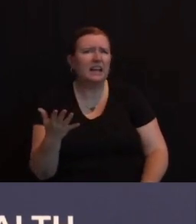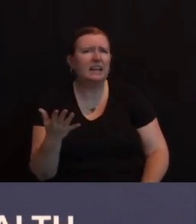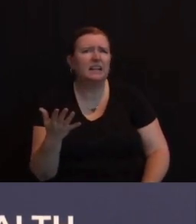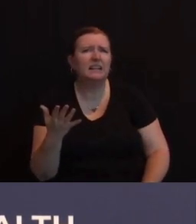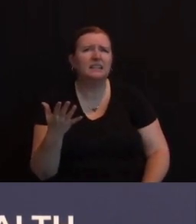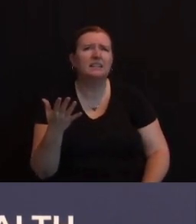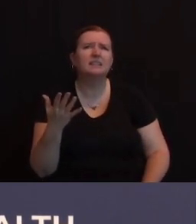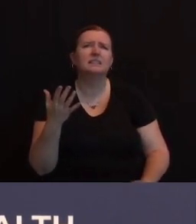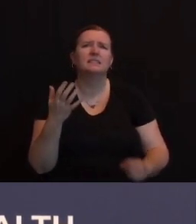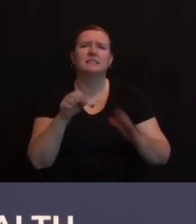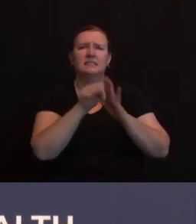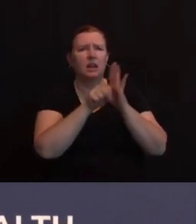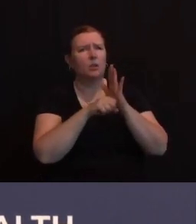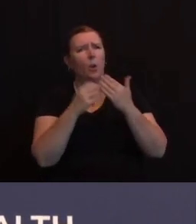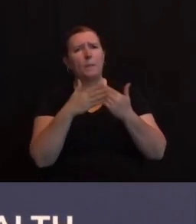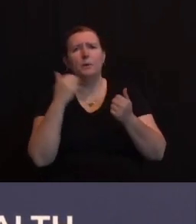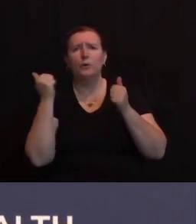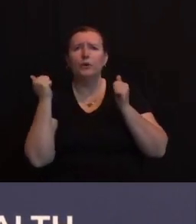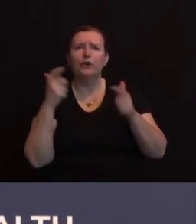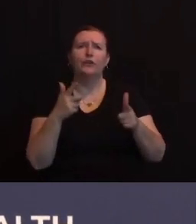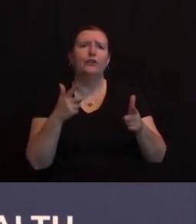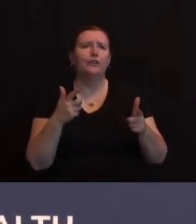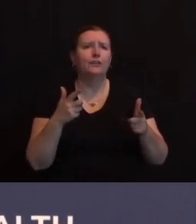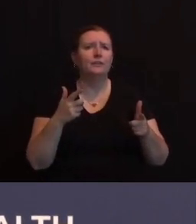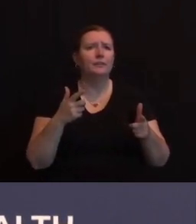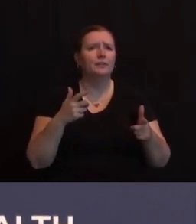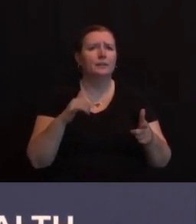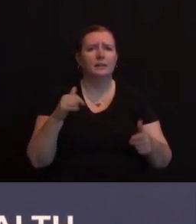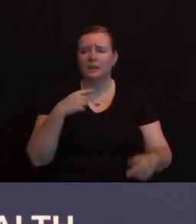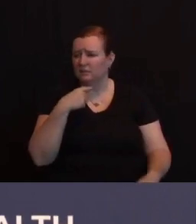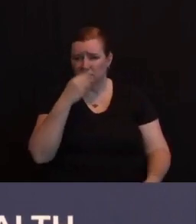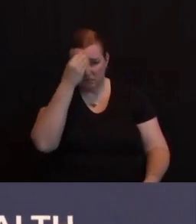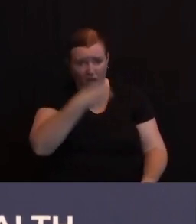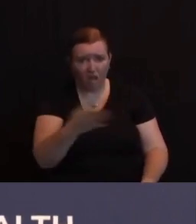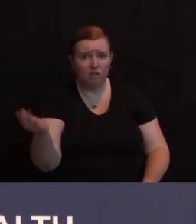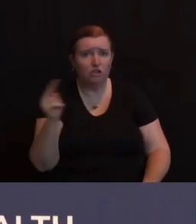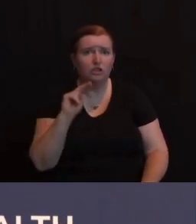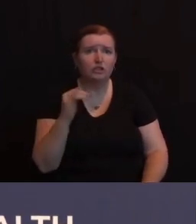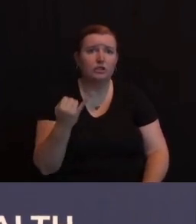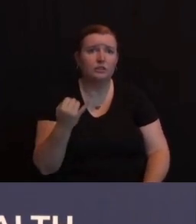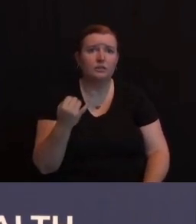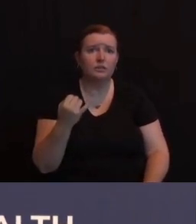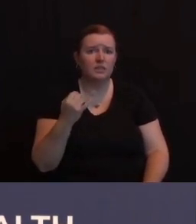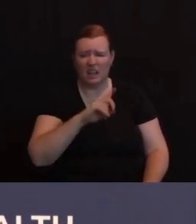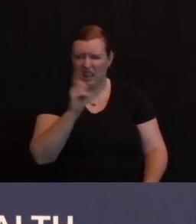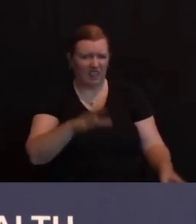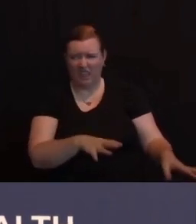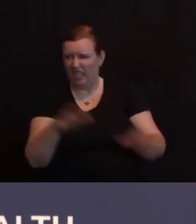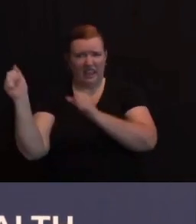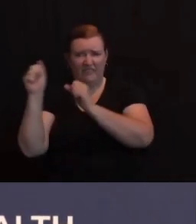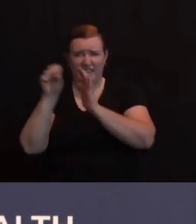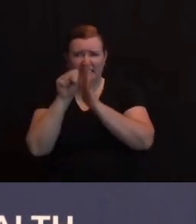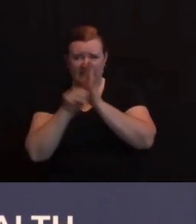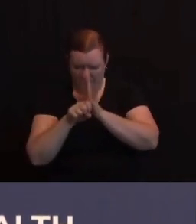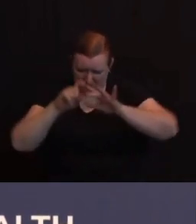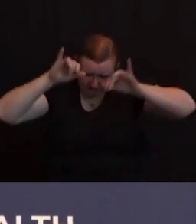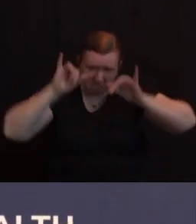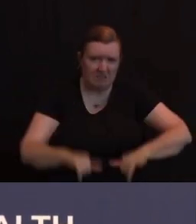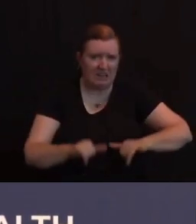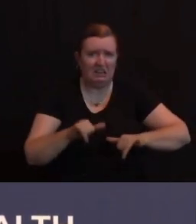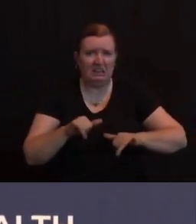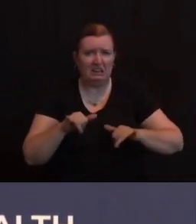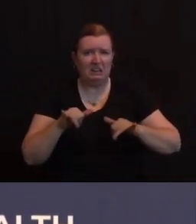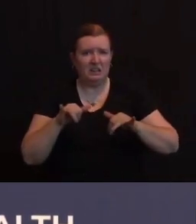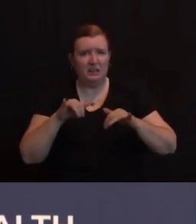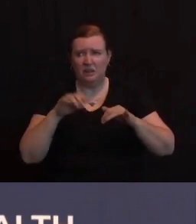and you're basically telling New Jerseyans never to leave the state? I wanted to ask both you and the health commissioner about those higher spot positivity levels